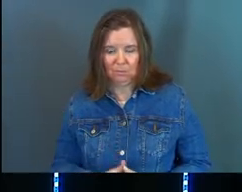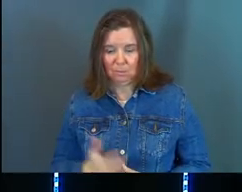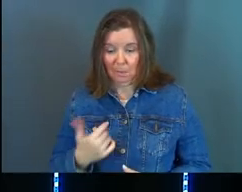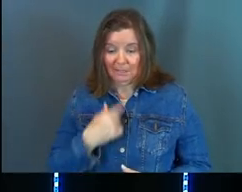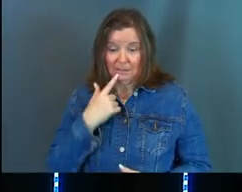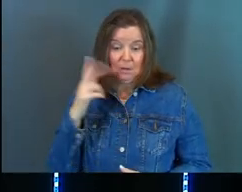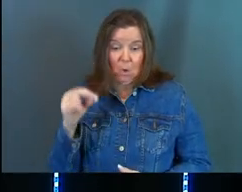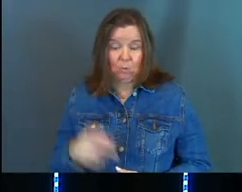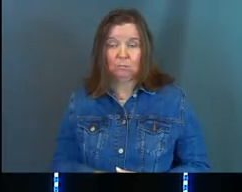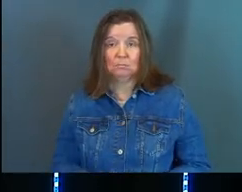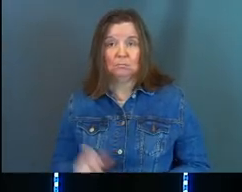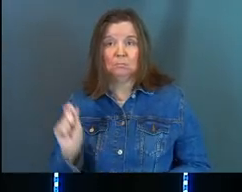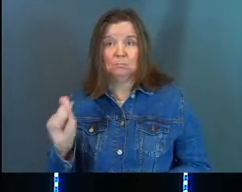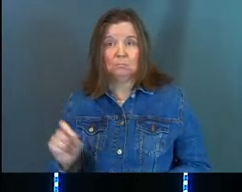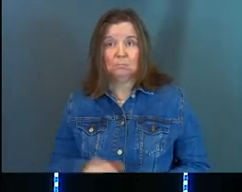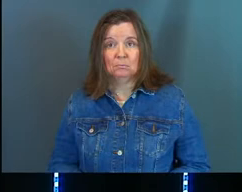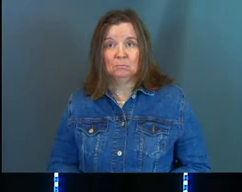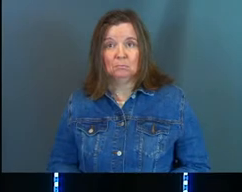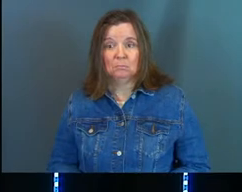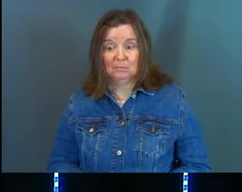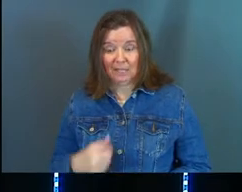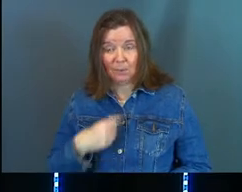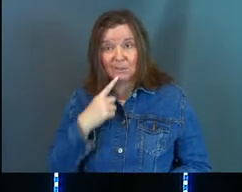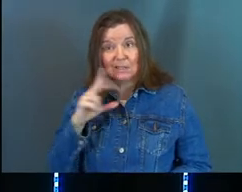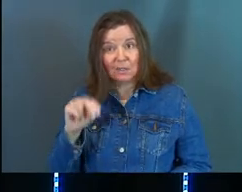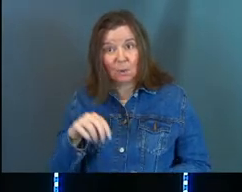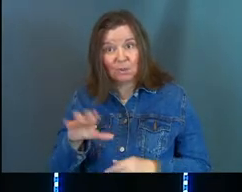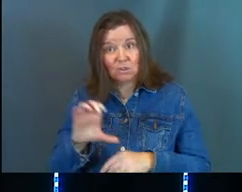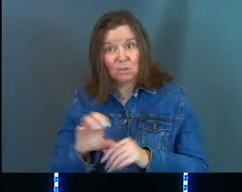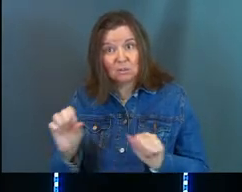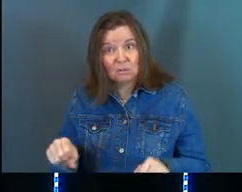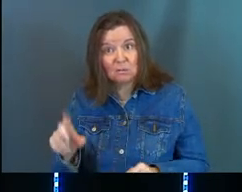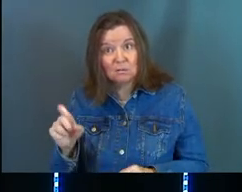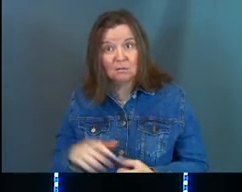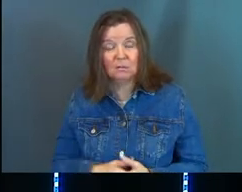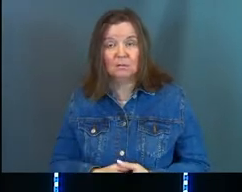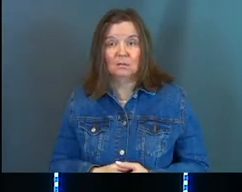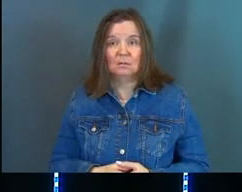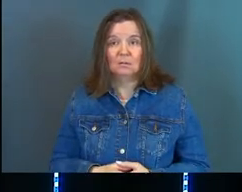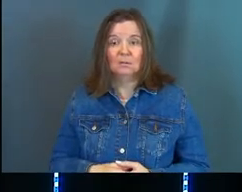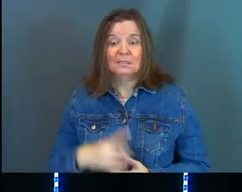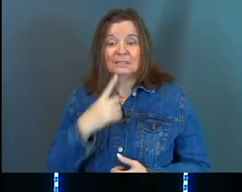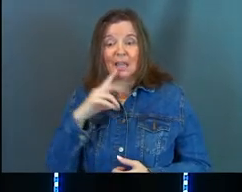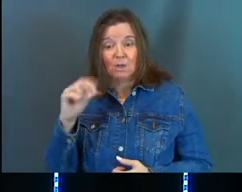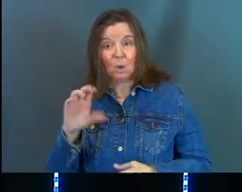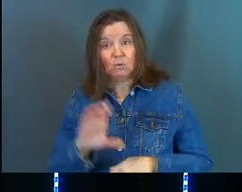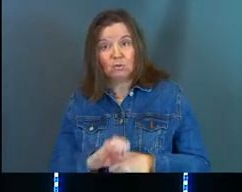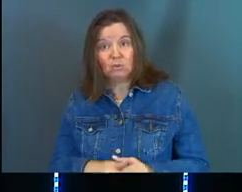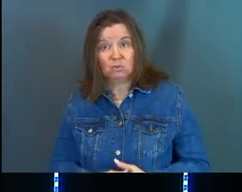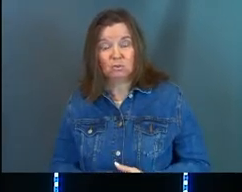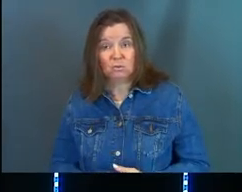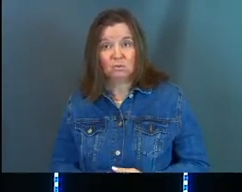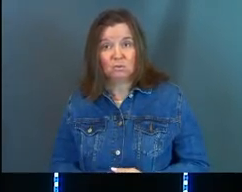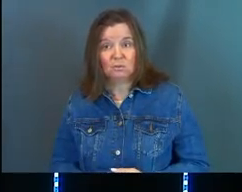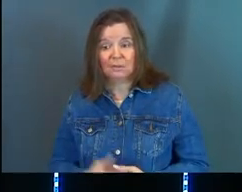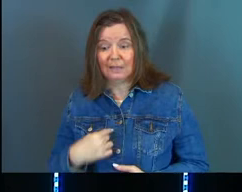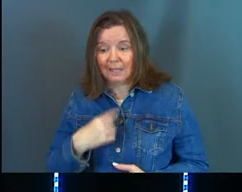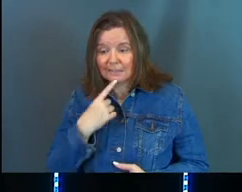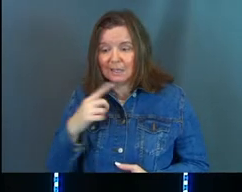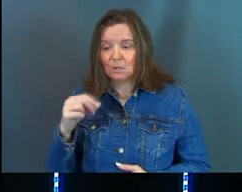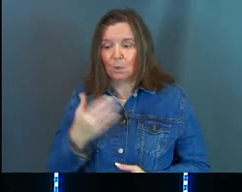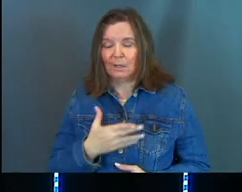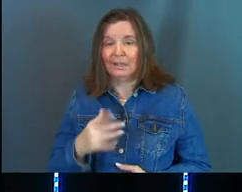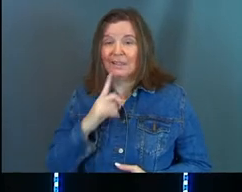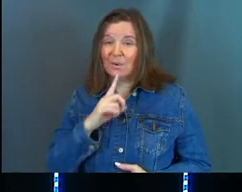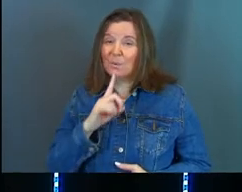Why can't we just say no? Can we say no in the church? Let's say no in the church. Let's say no